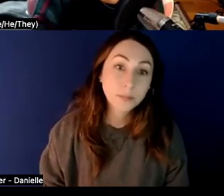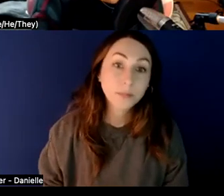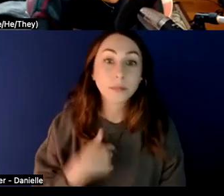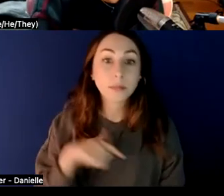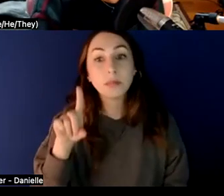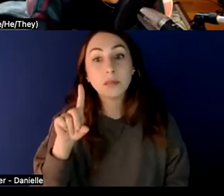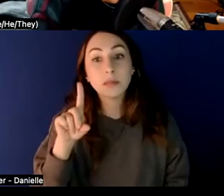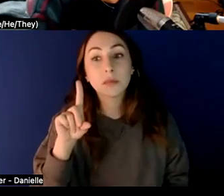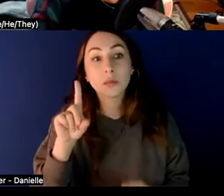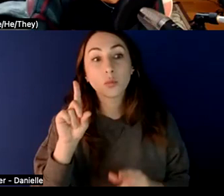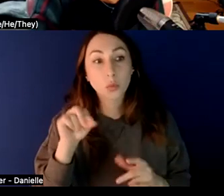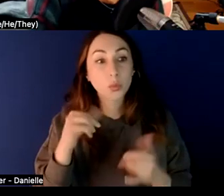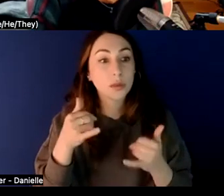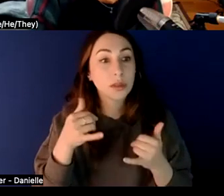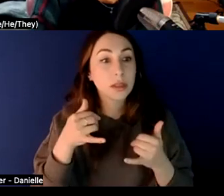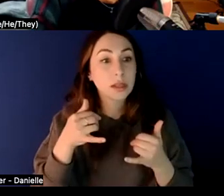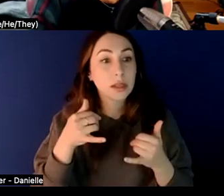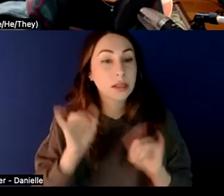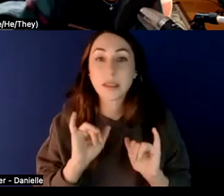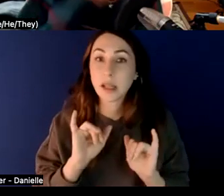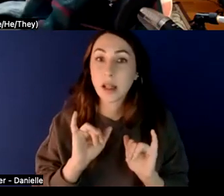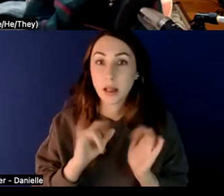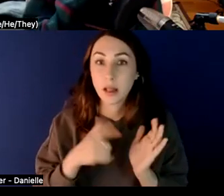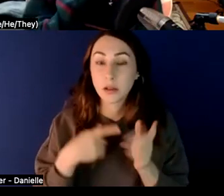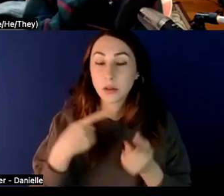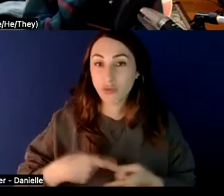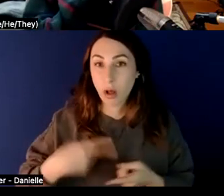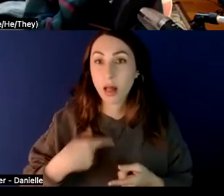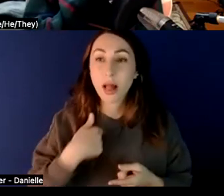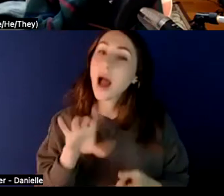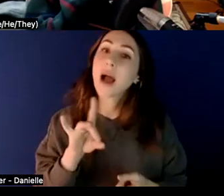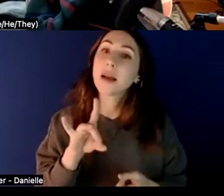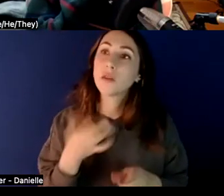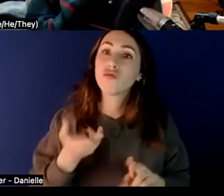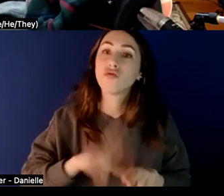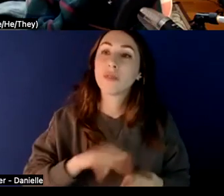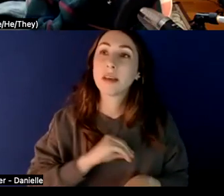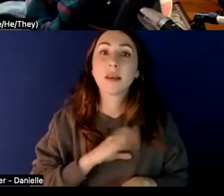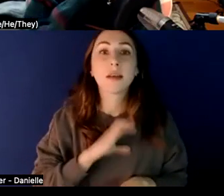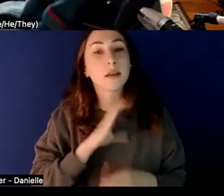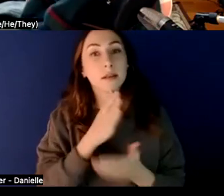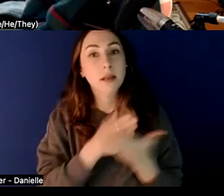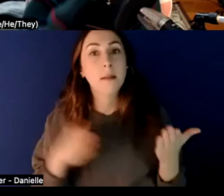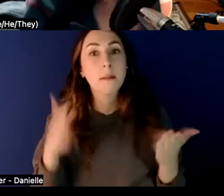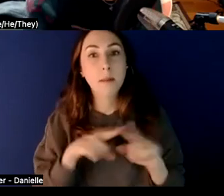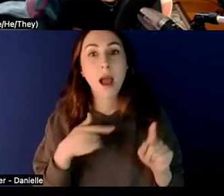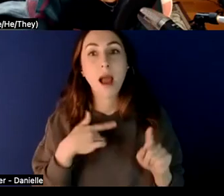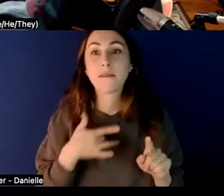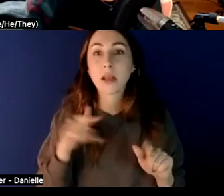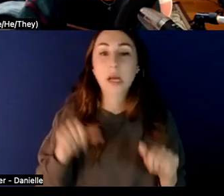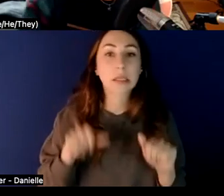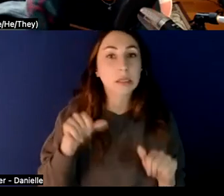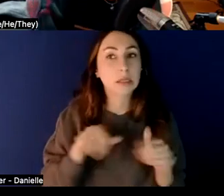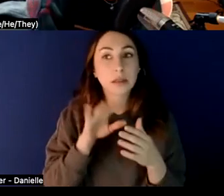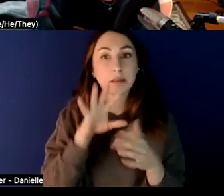struggle. I would say I definitely feel I've regained a lot of the self-esteem that I lost, but I do feel very hesitant about relationships